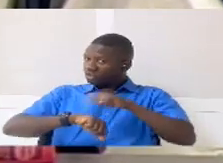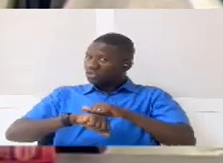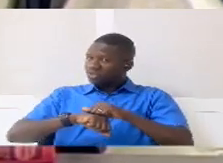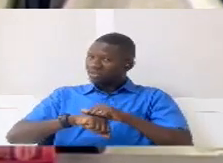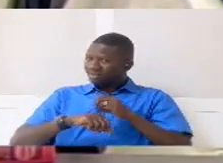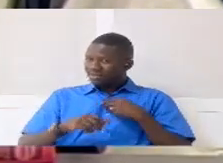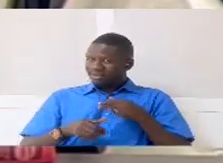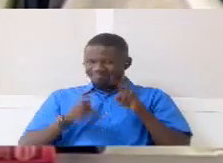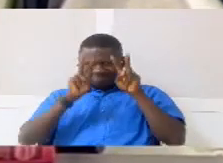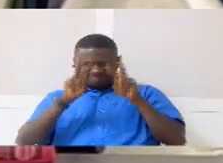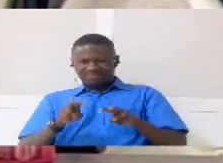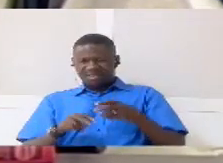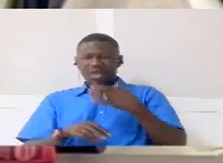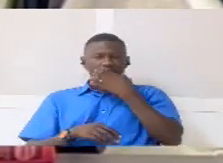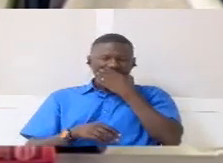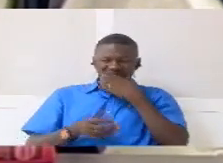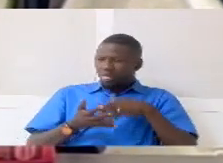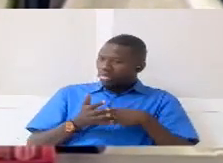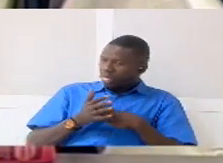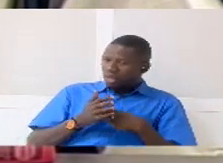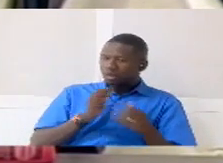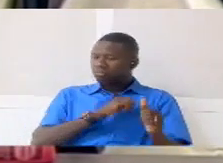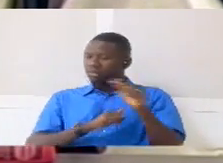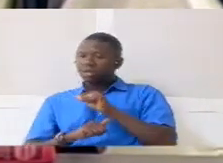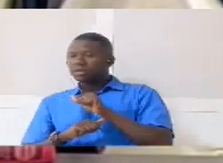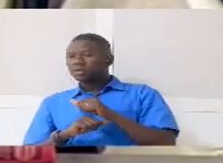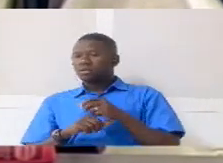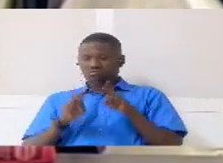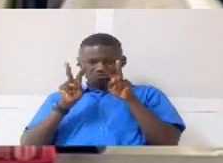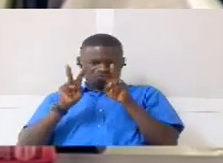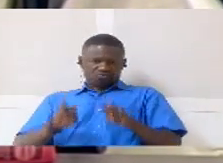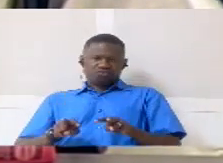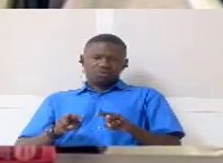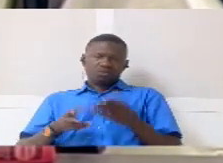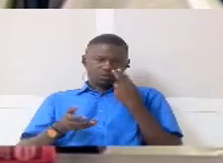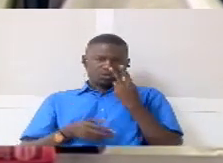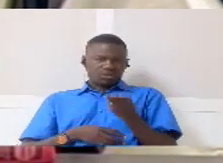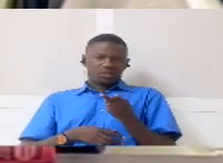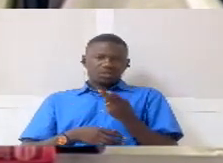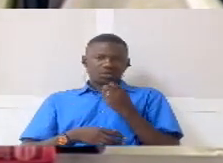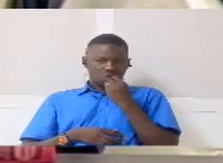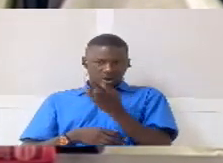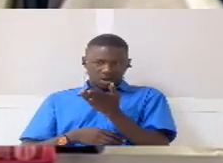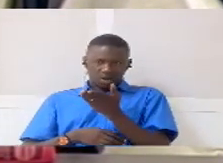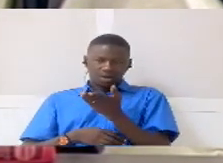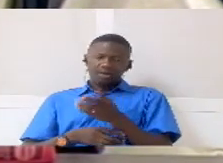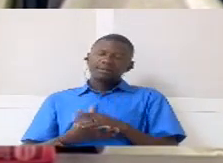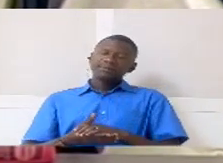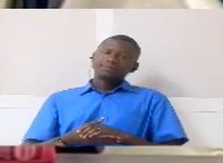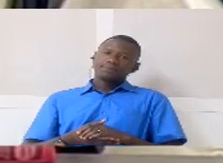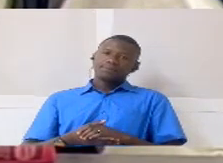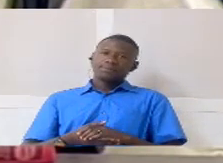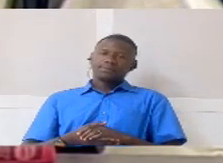handle himself? Amunta wale mnyintiko, biri ya samba ya murundi na tumomeng, ya tajire yale hanufo, amantara